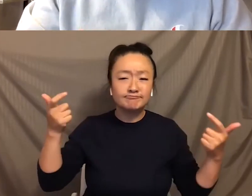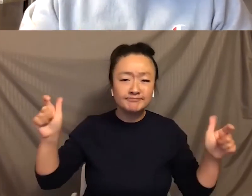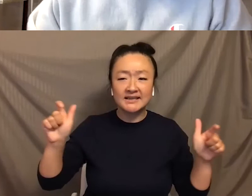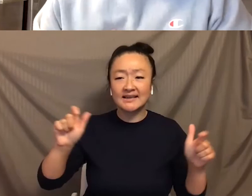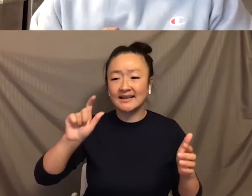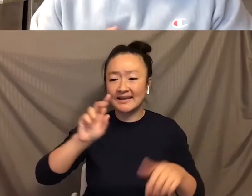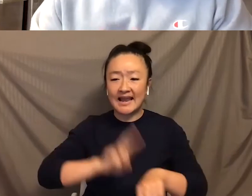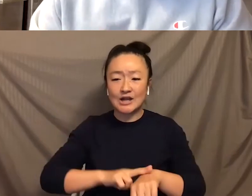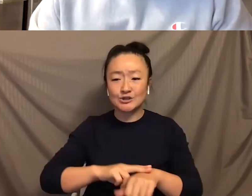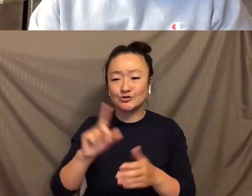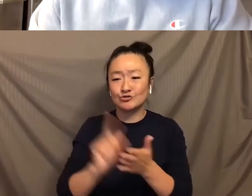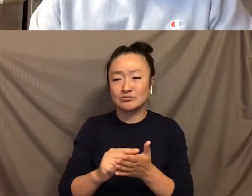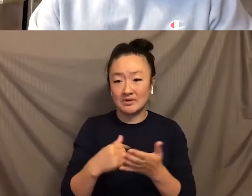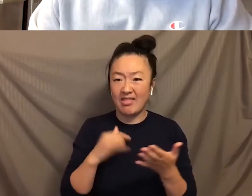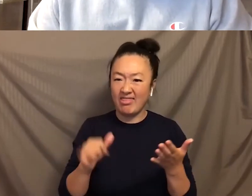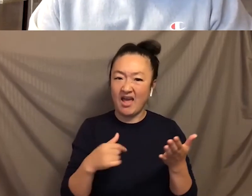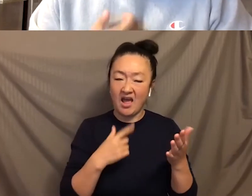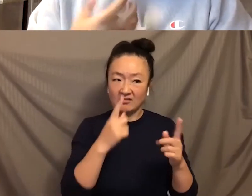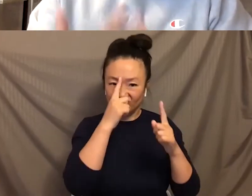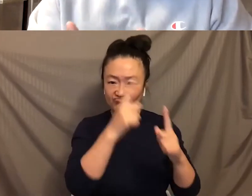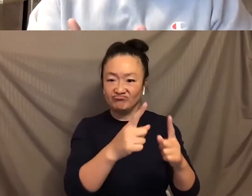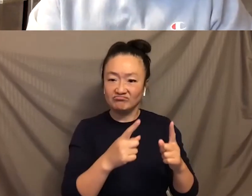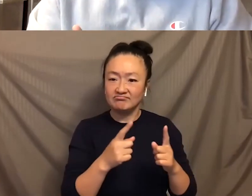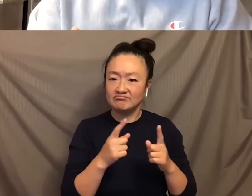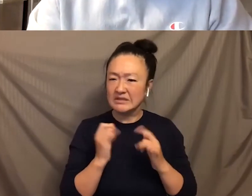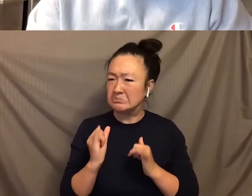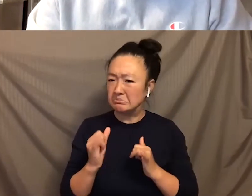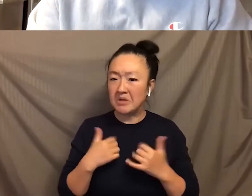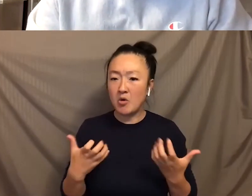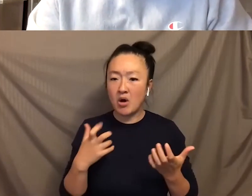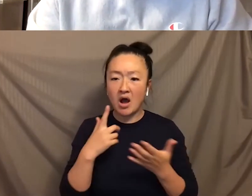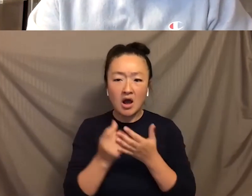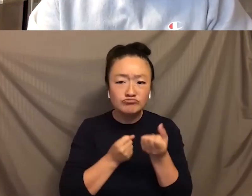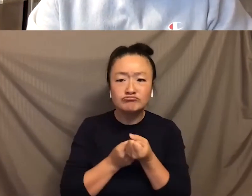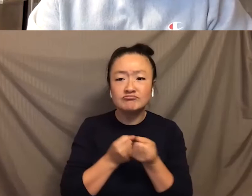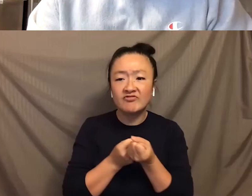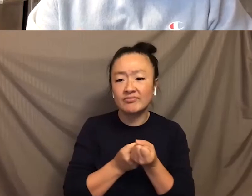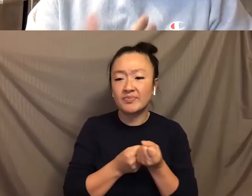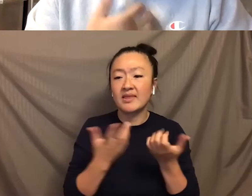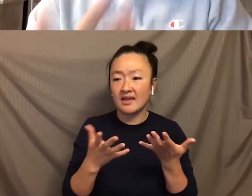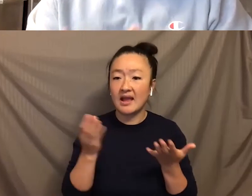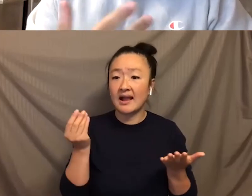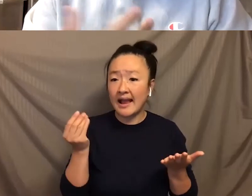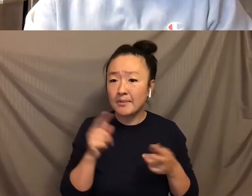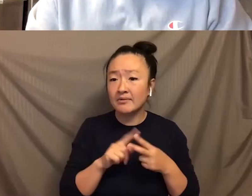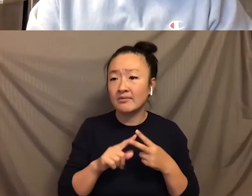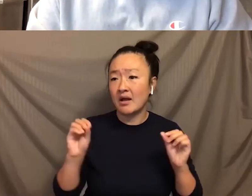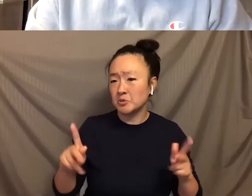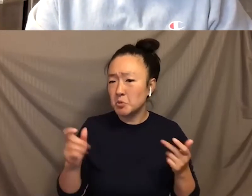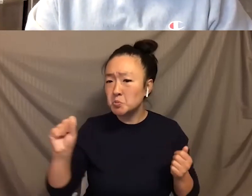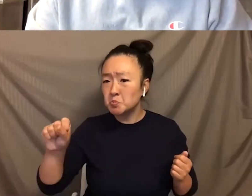pursued because I wanted that validation, and it did open up access to capital and opportunity that otherwise would